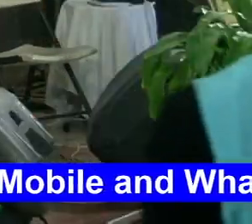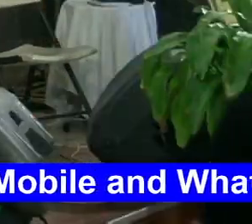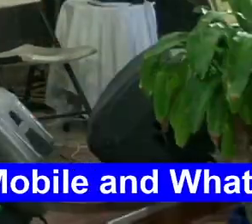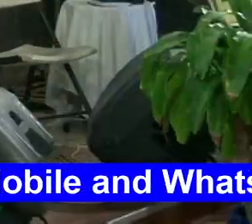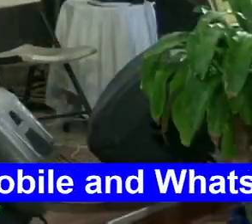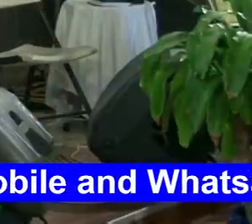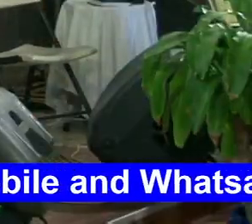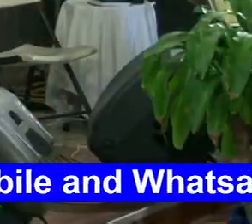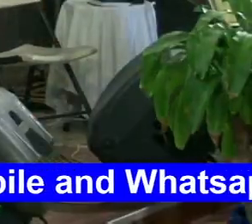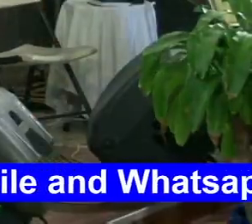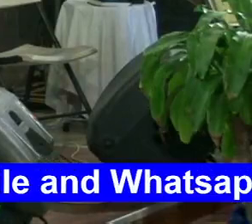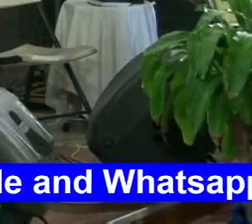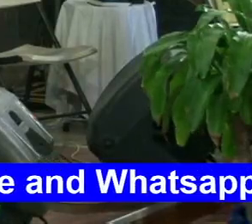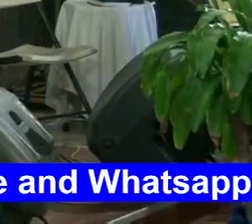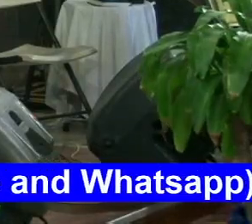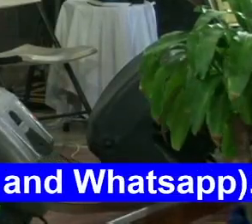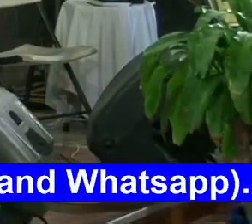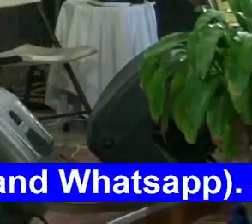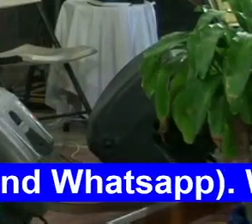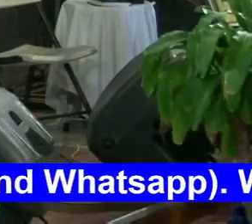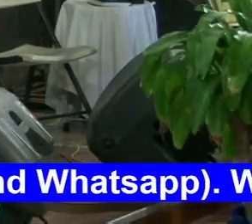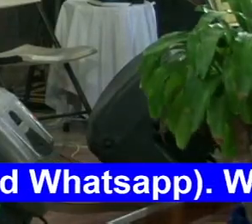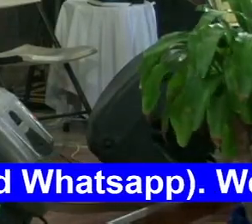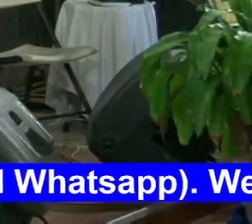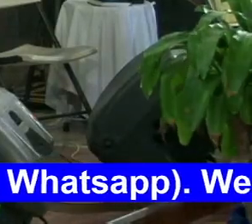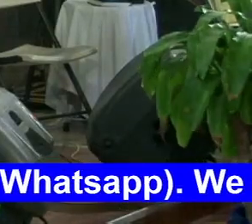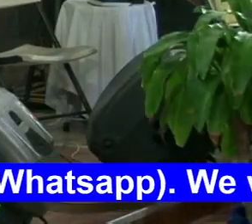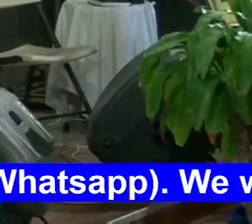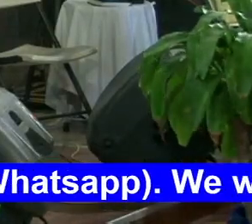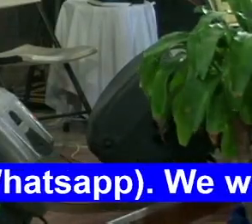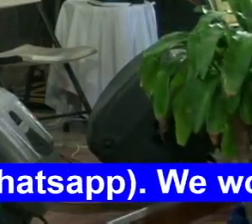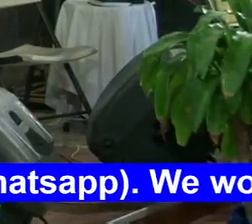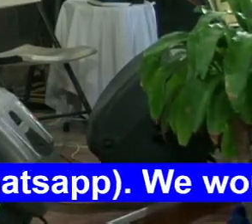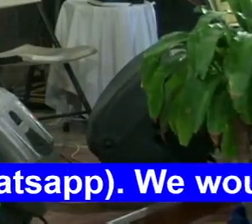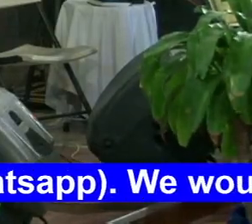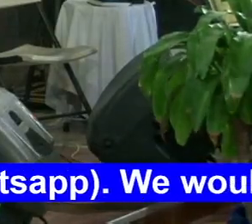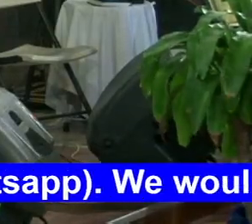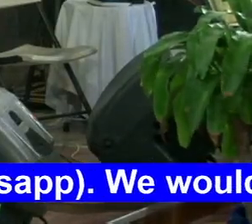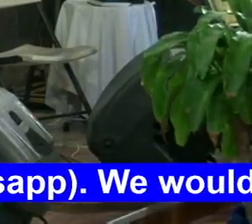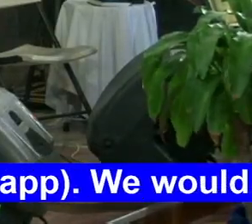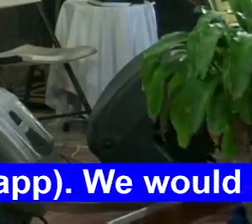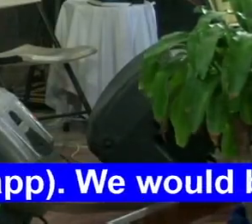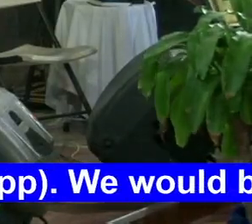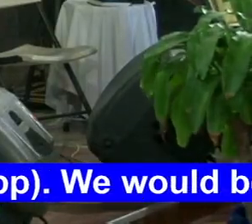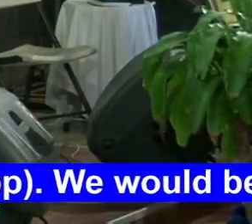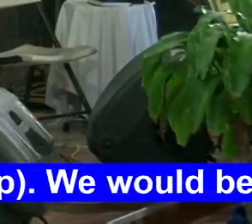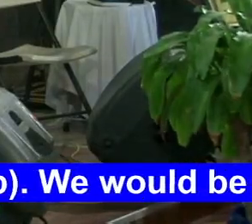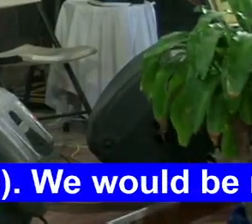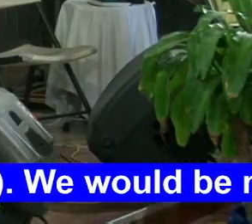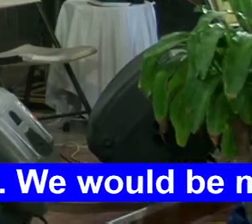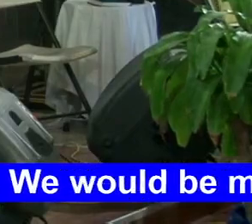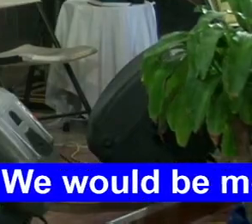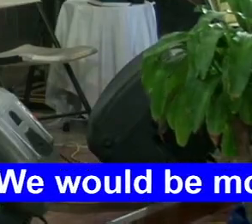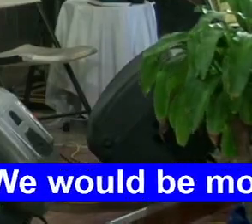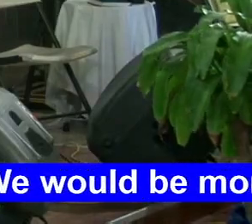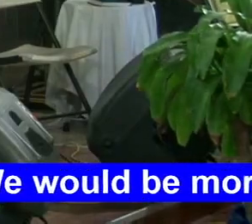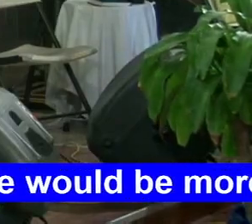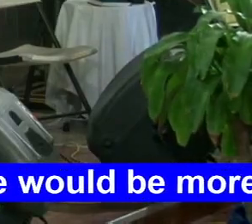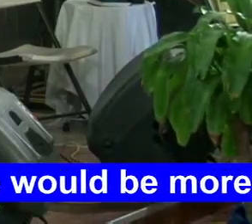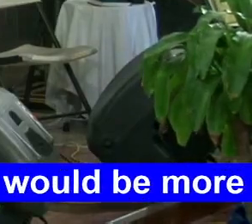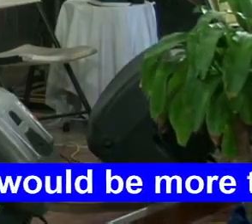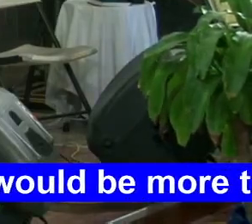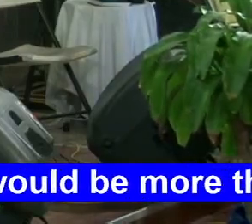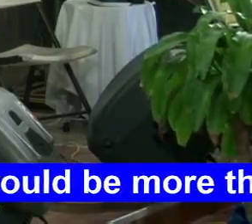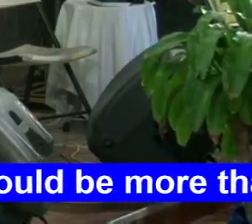me. There's a river of life flowing down for me. It's meant